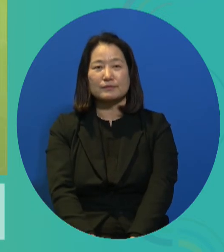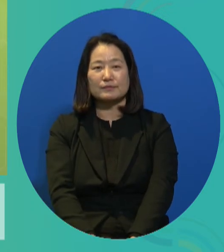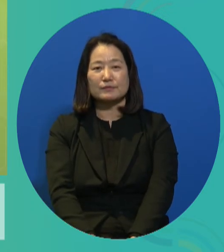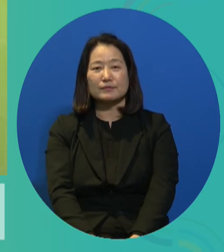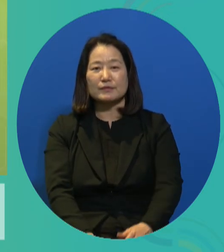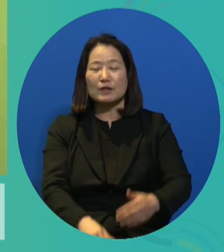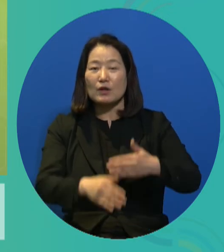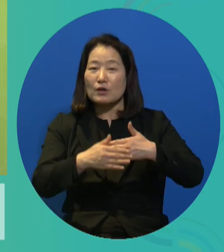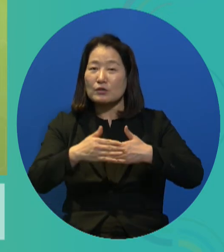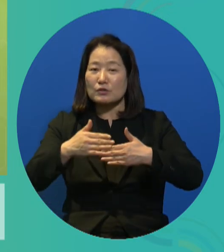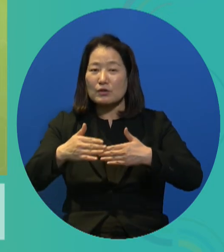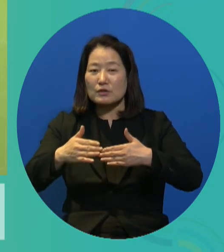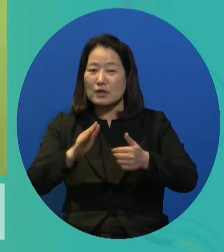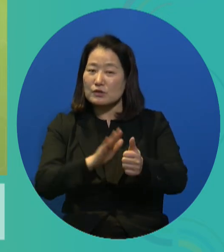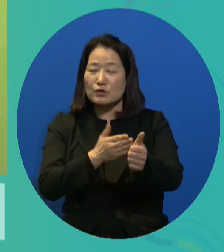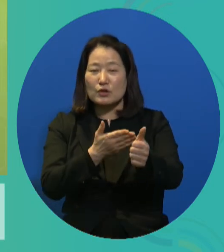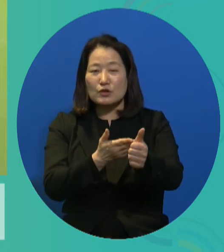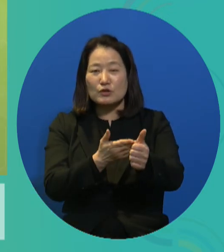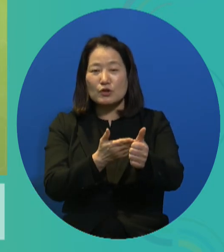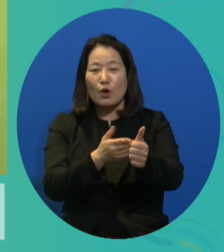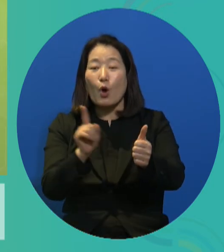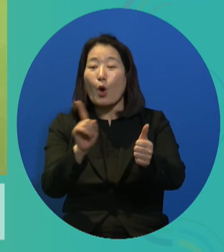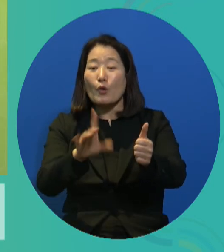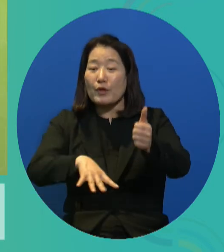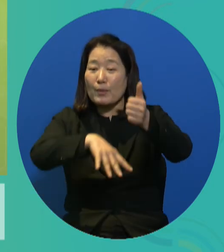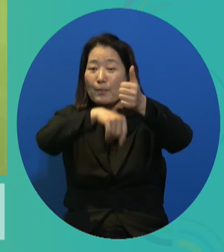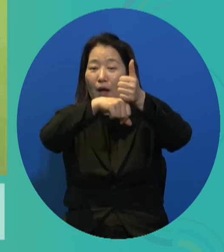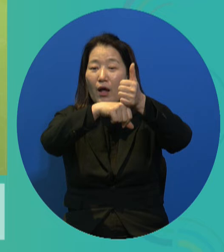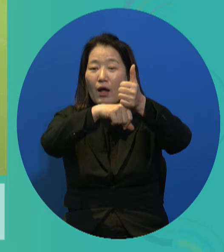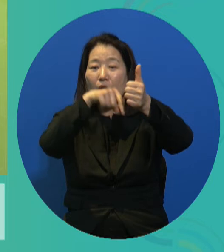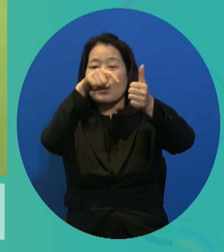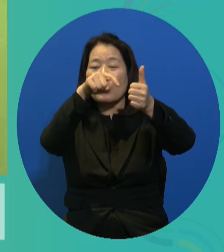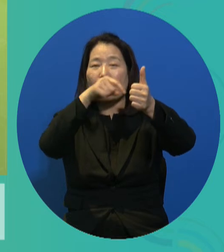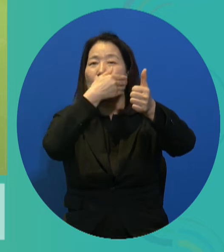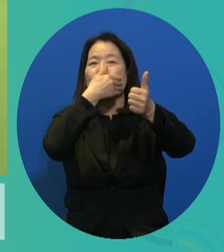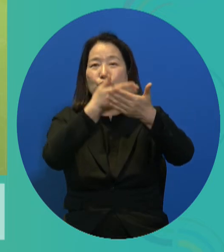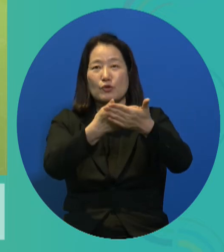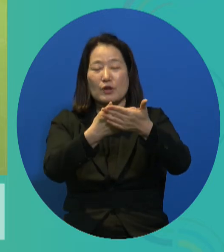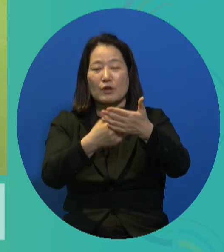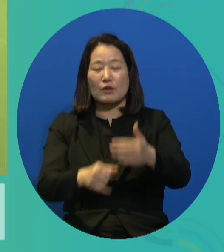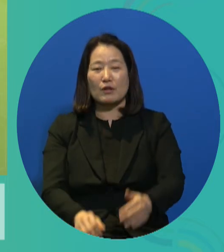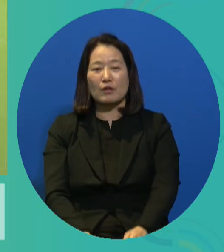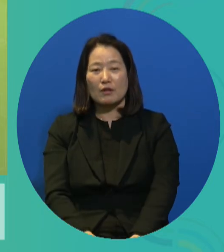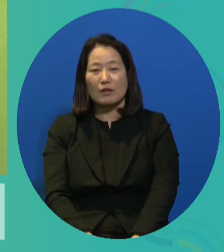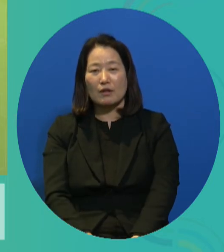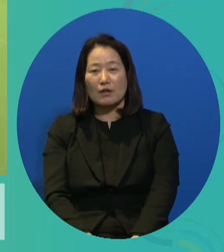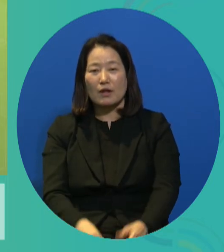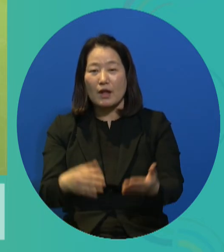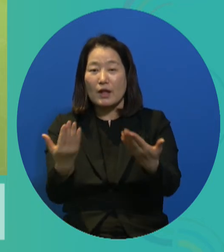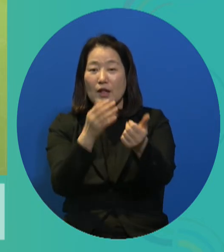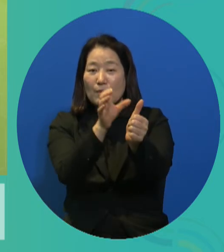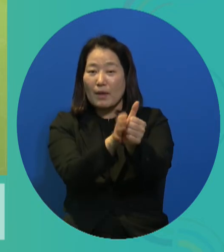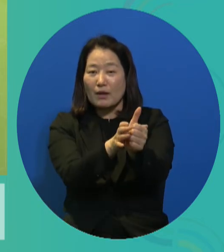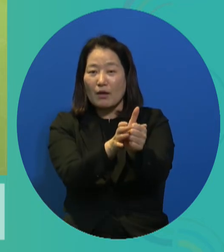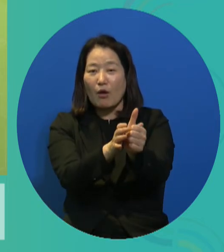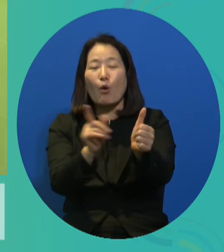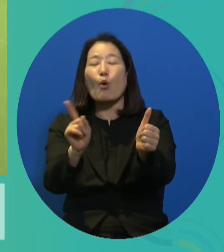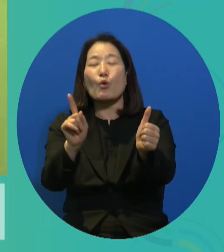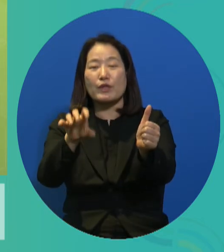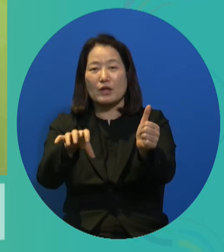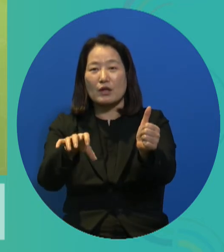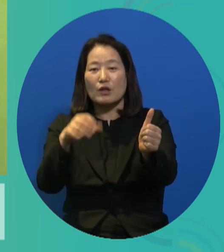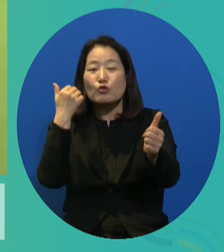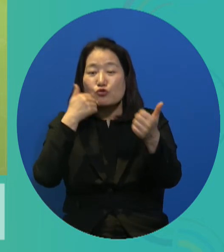that end, we have to provide some level of procedural support, which is what I've mentioned. So who will be in